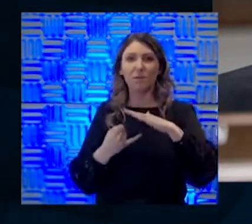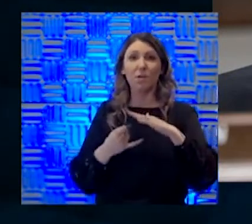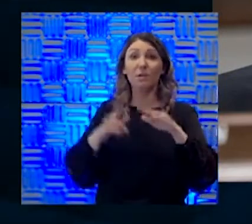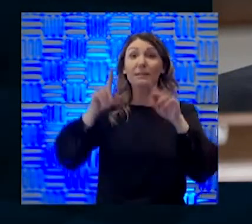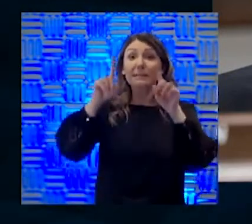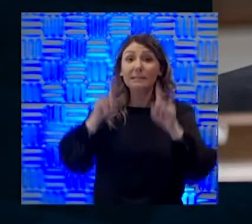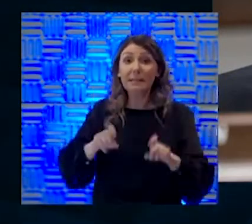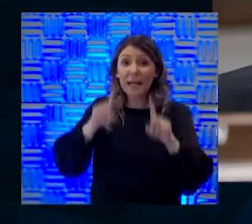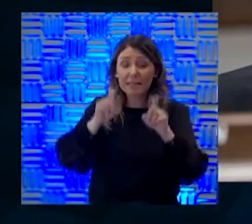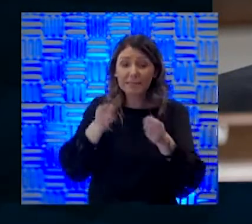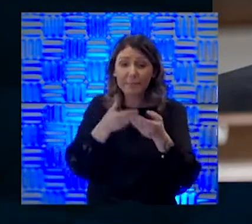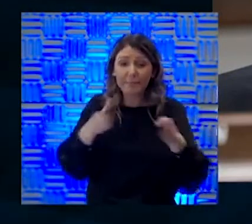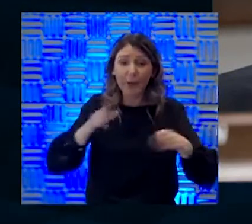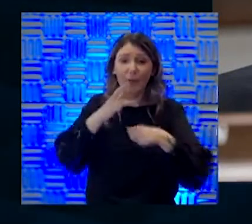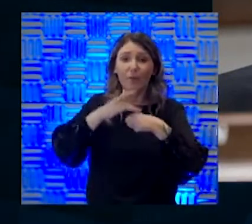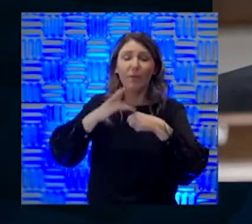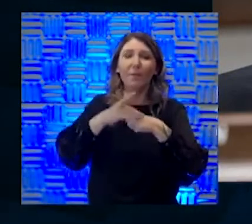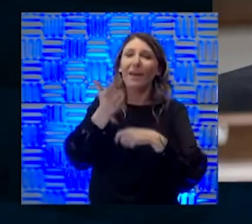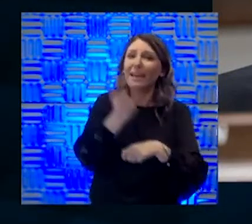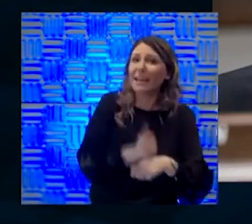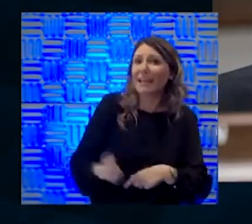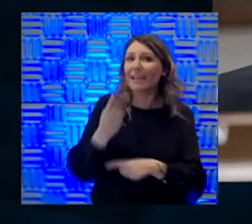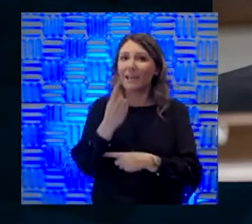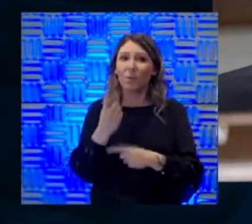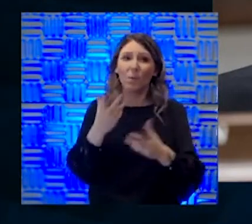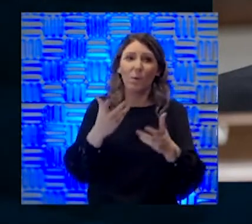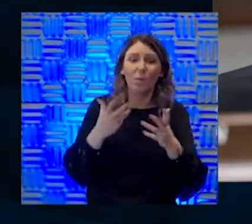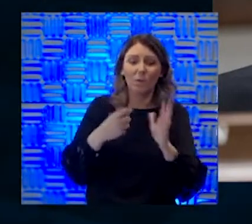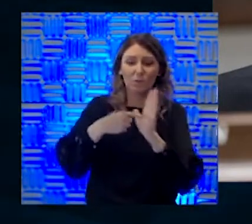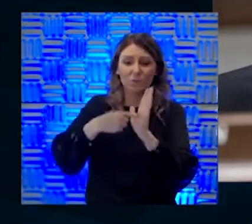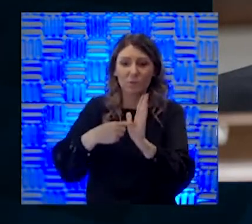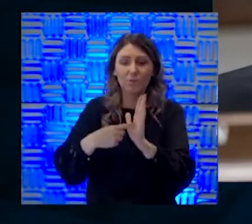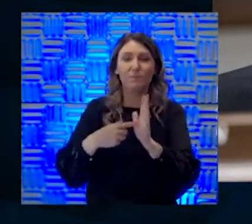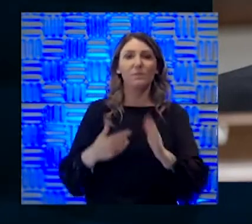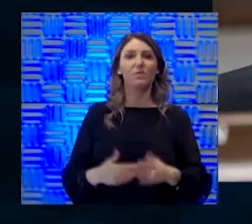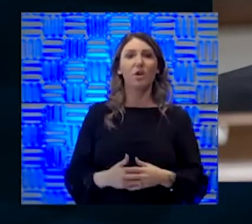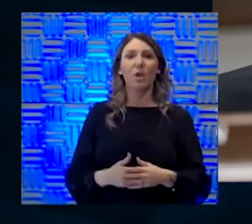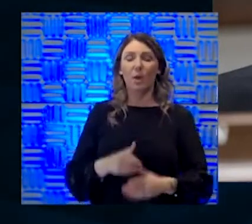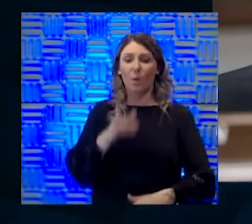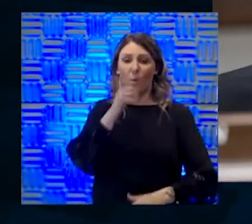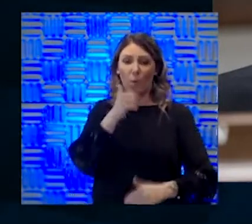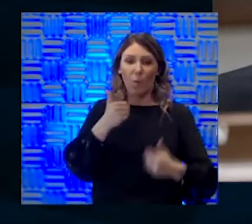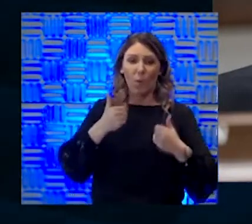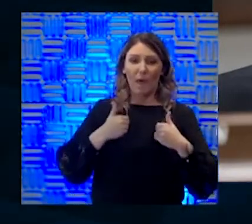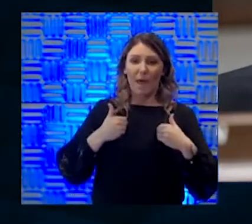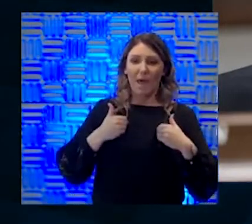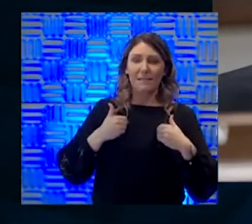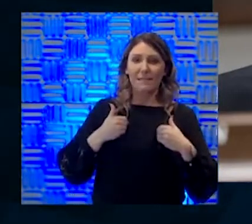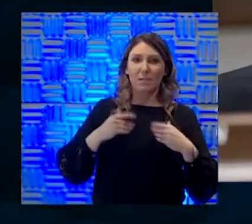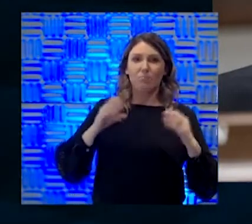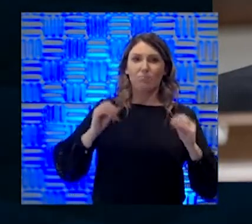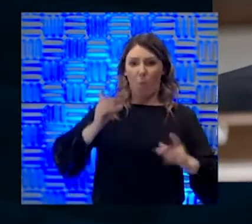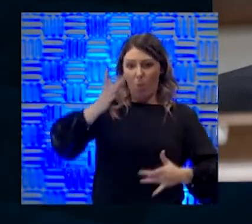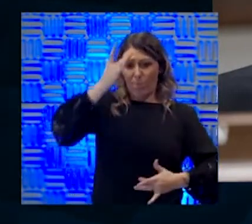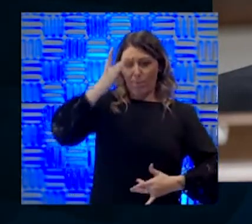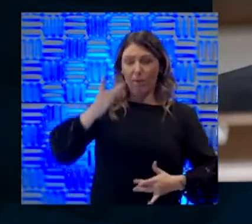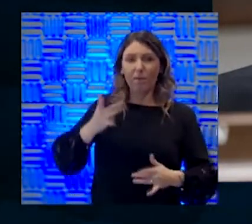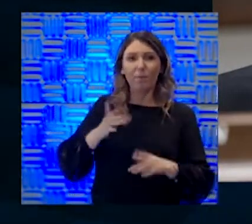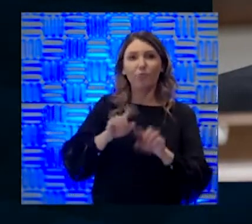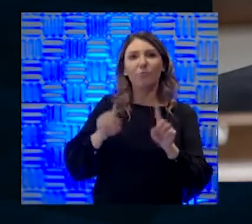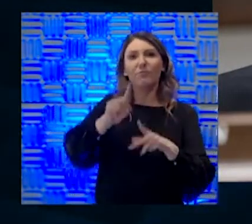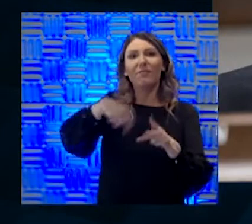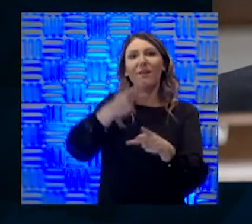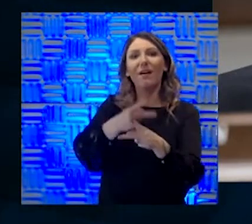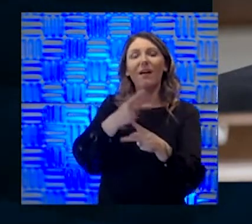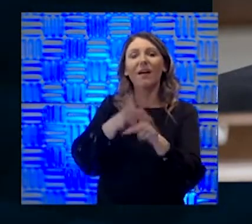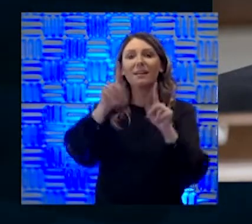testing broadly available for anybody who wants it. Demonstrate who has the immunity. There's different kinds of tests.